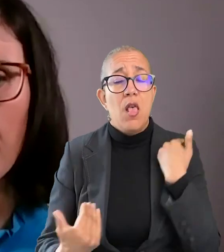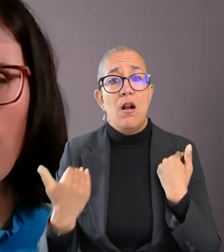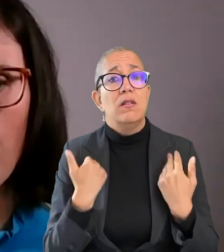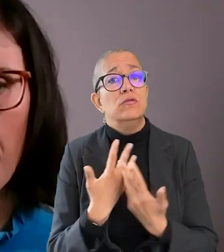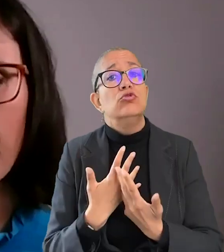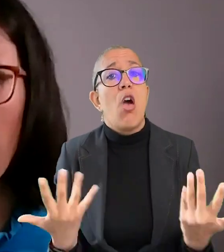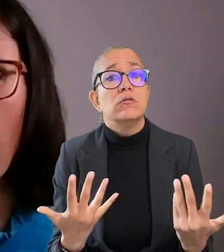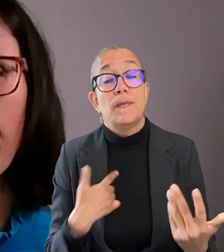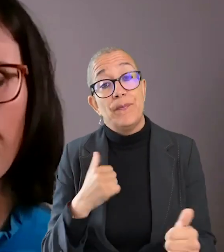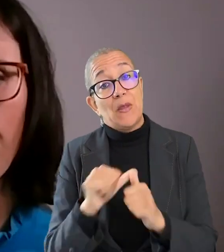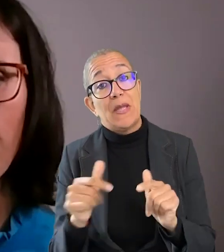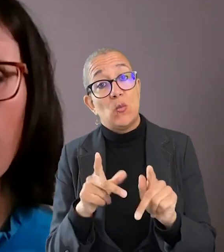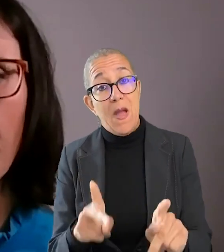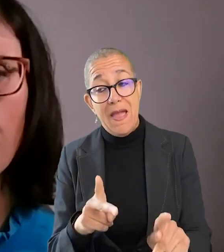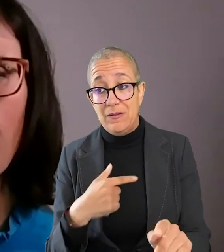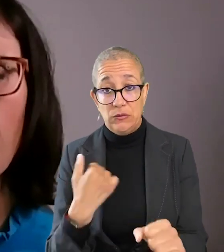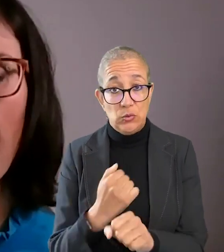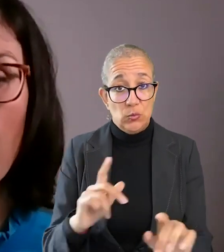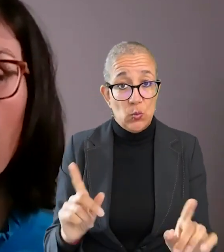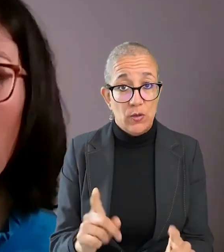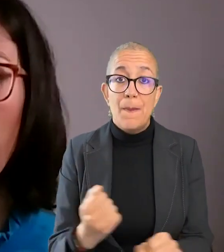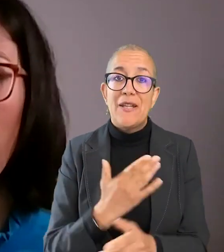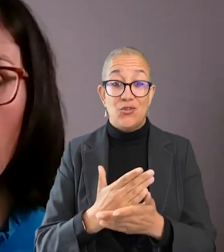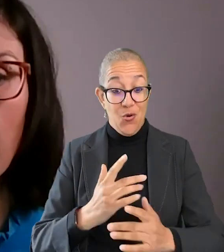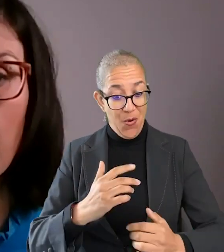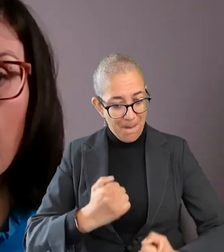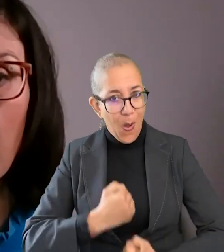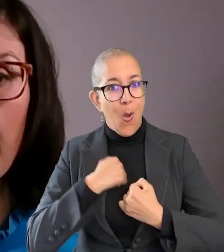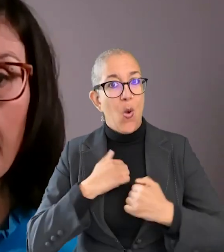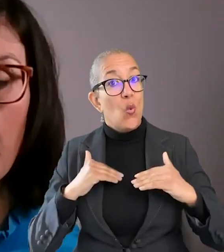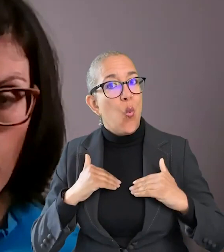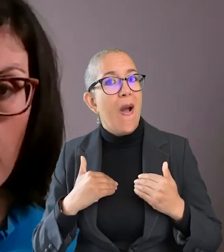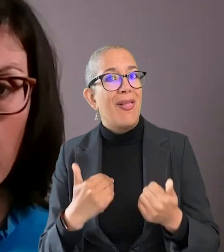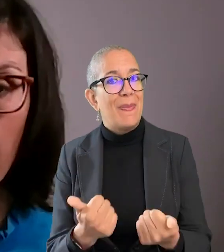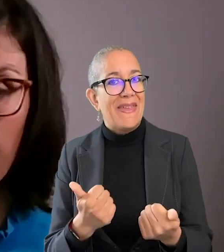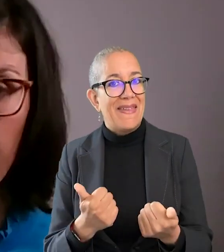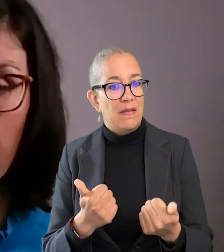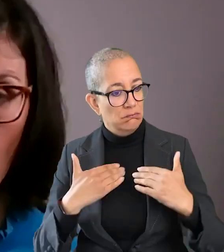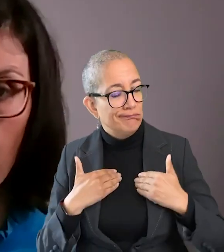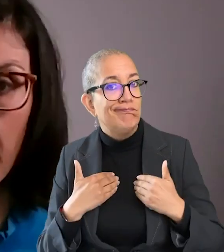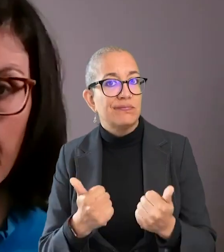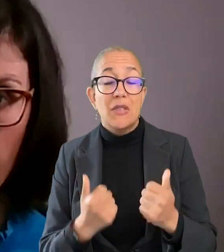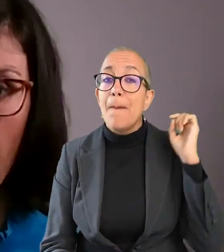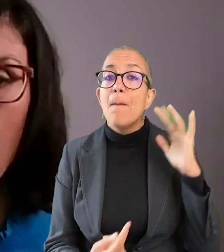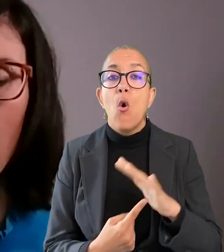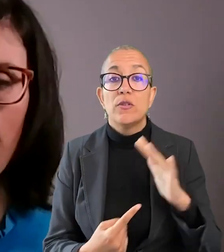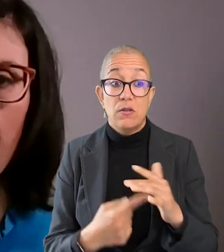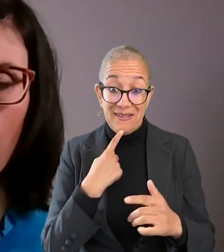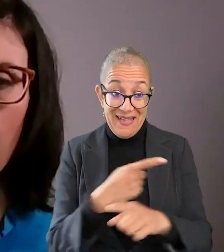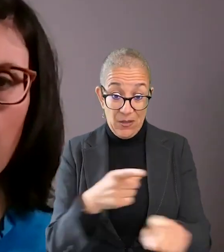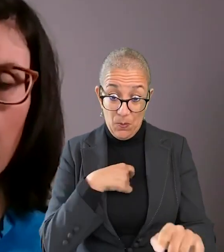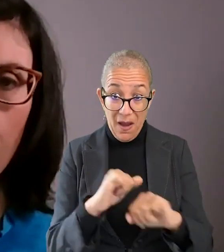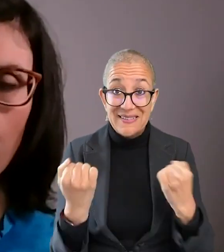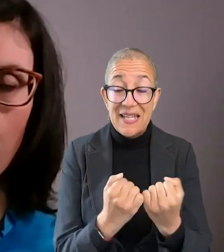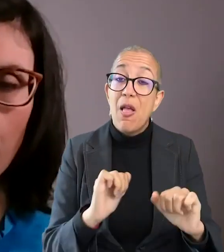And actually, the best thing that I can do is to make sure that my own well-being and wellness is important. And I say that to all of my team, their well-being